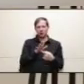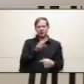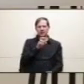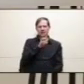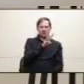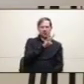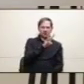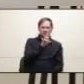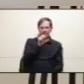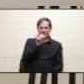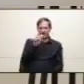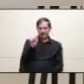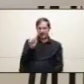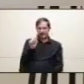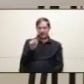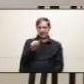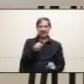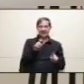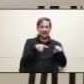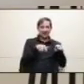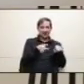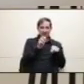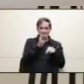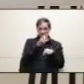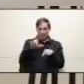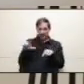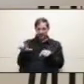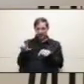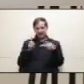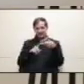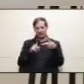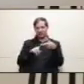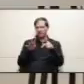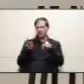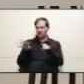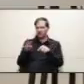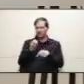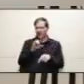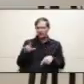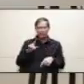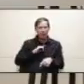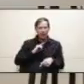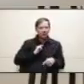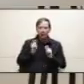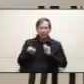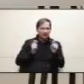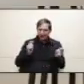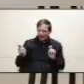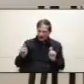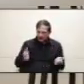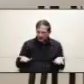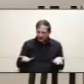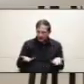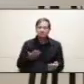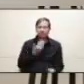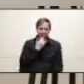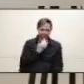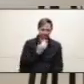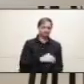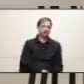WSA with 17 million and the second one with 14 million. Why are you not spending your grants in the previous financial year? Thank you.